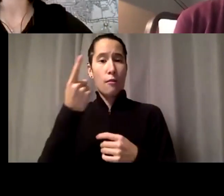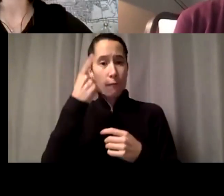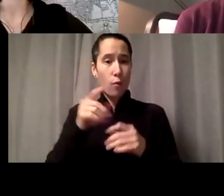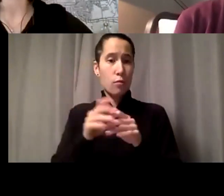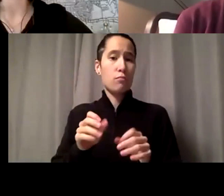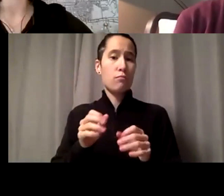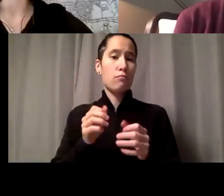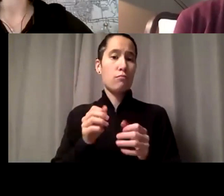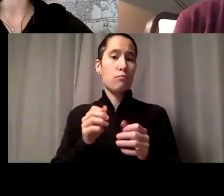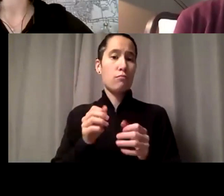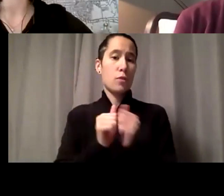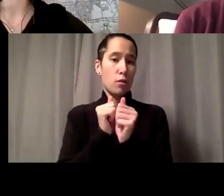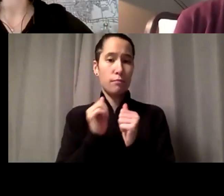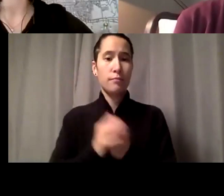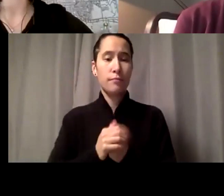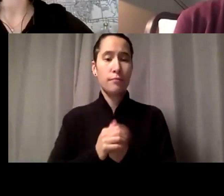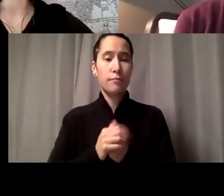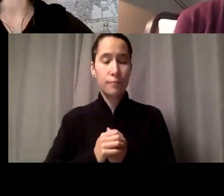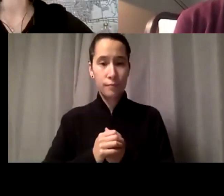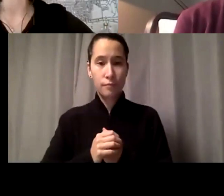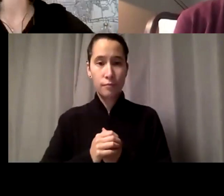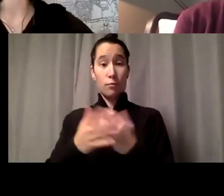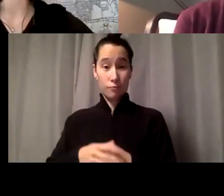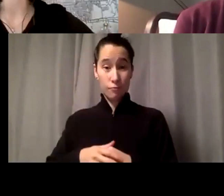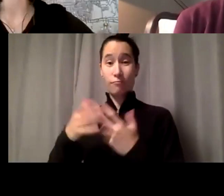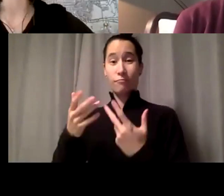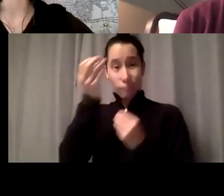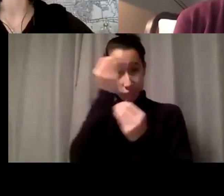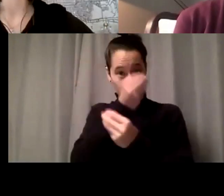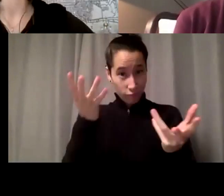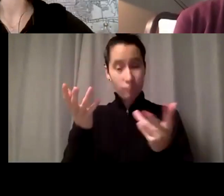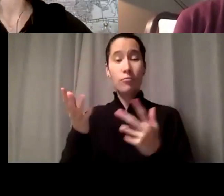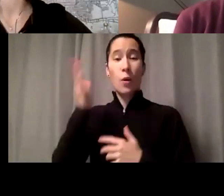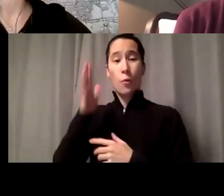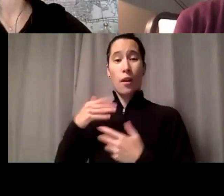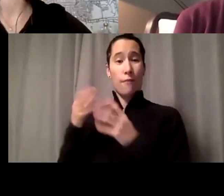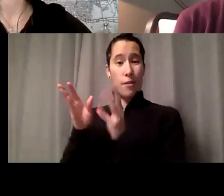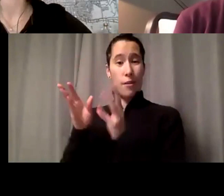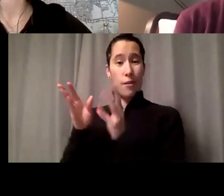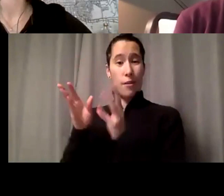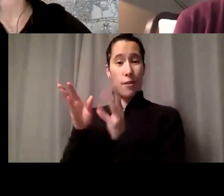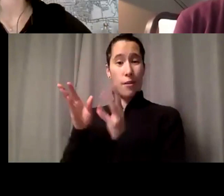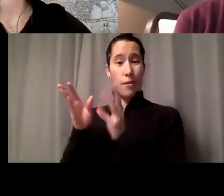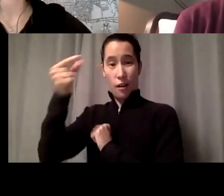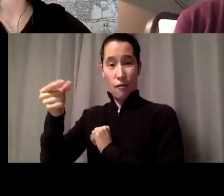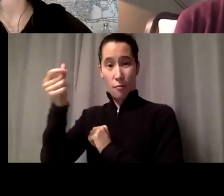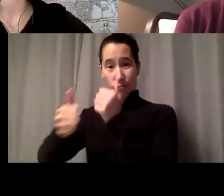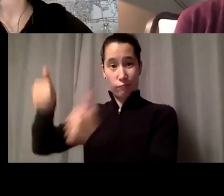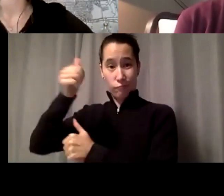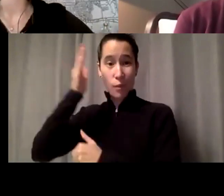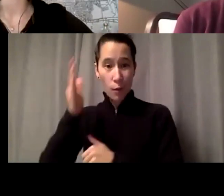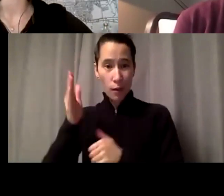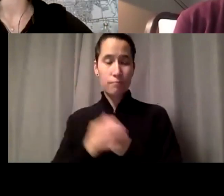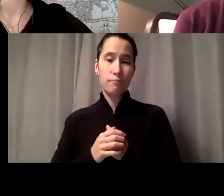the table. So, as I described just now, we play an important role in working with government. And